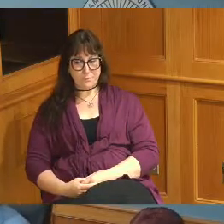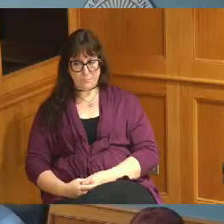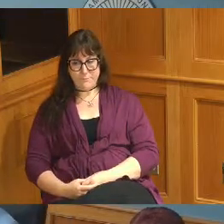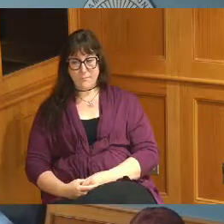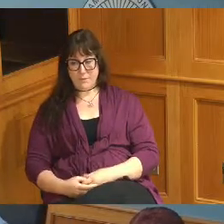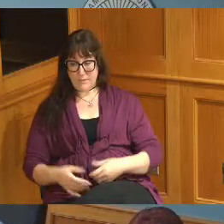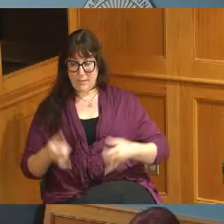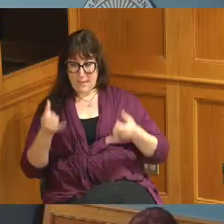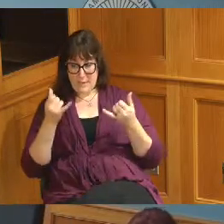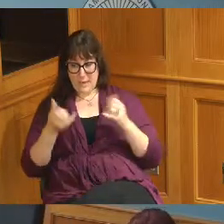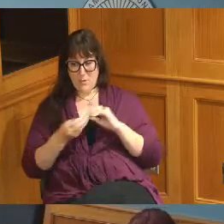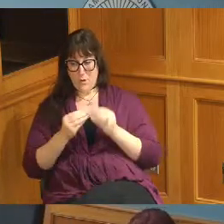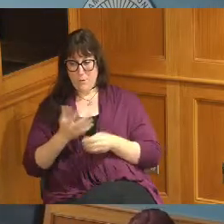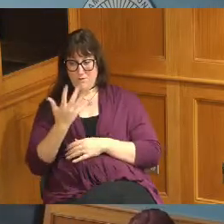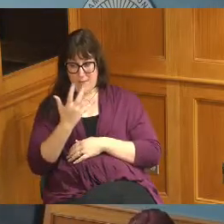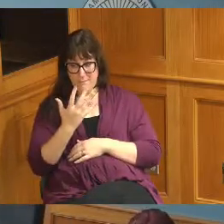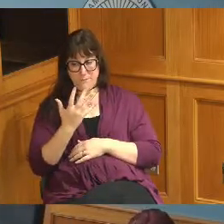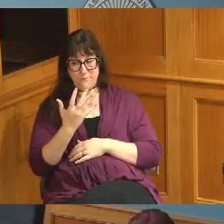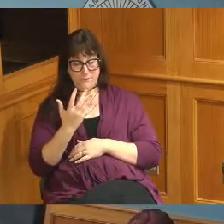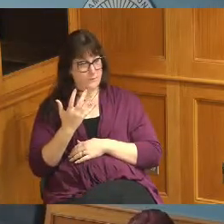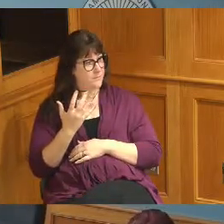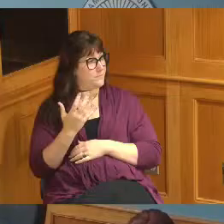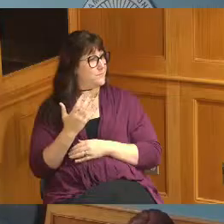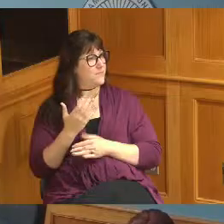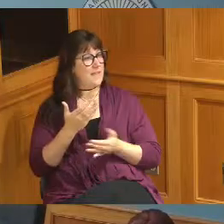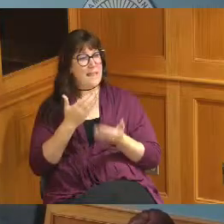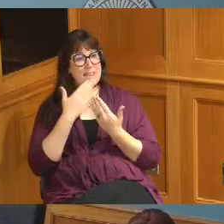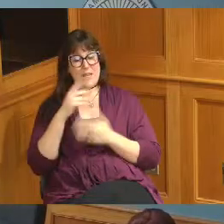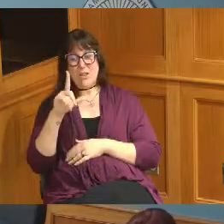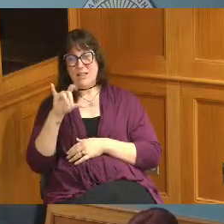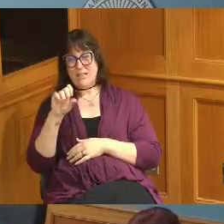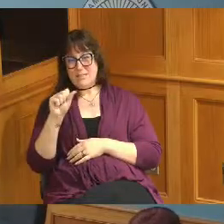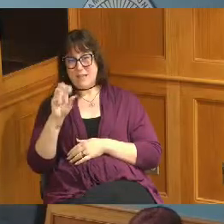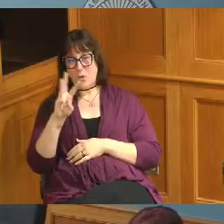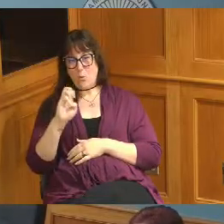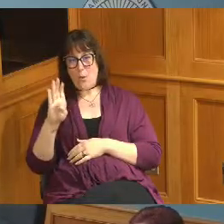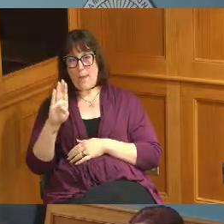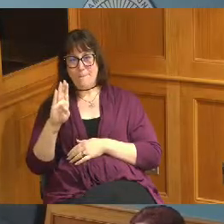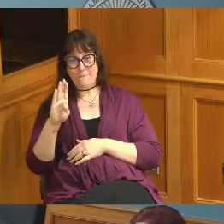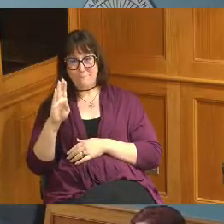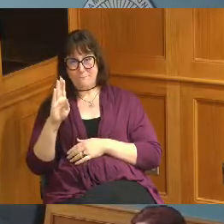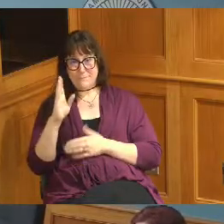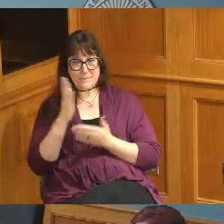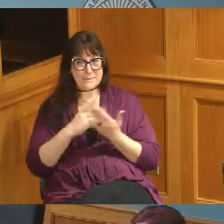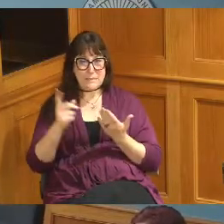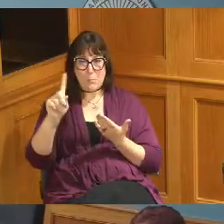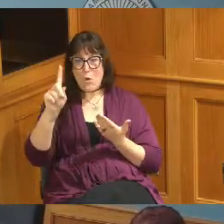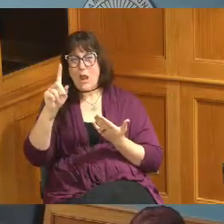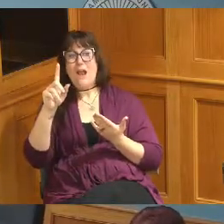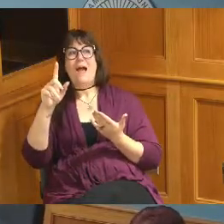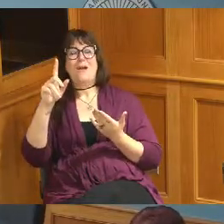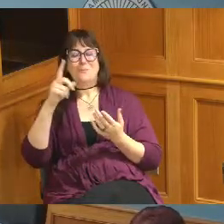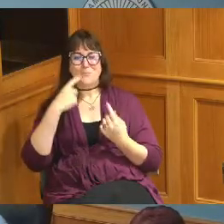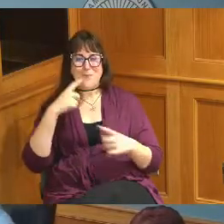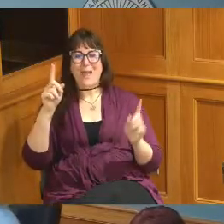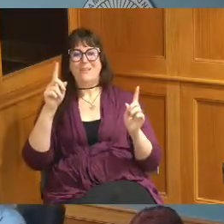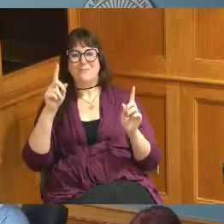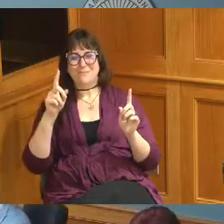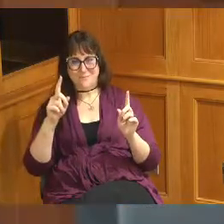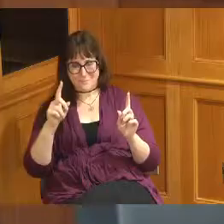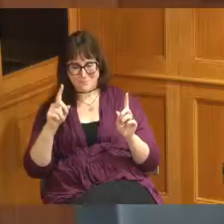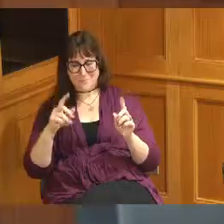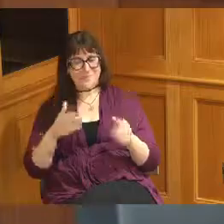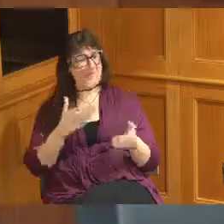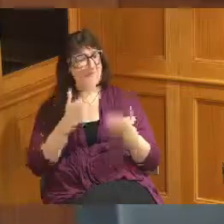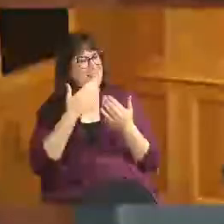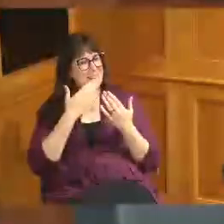has item number 5. Thank you, Commissioners. I think Lisa Webb Lisa is Webb somewhere is behind the pillar. on her way. There she is. Thank